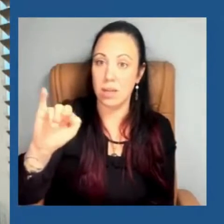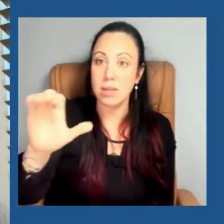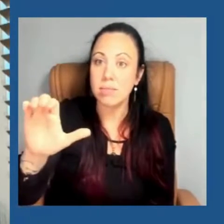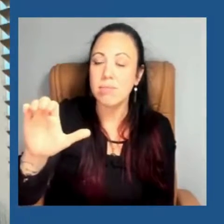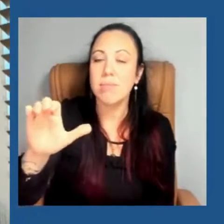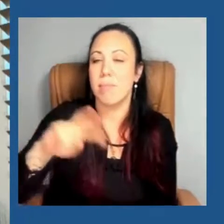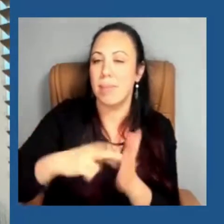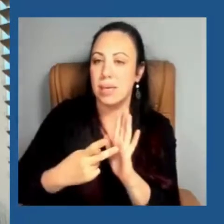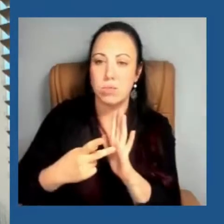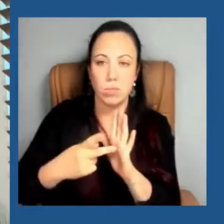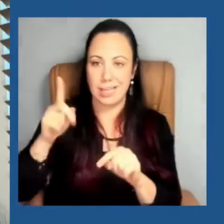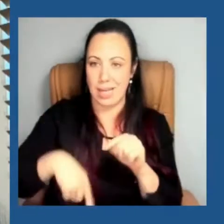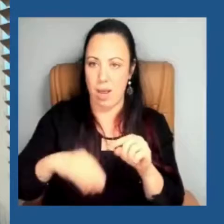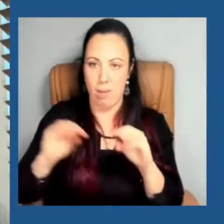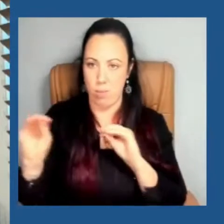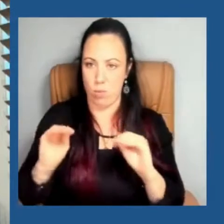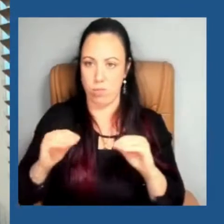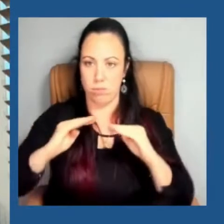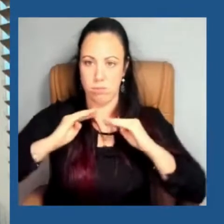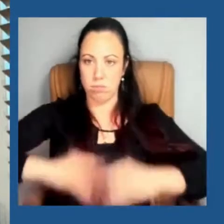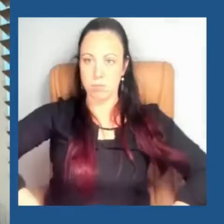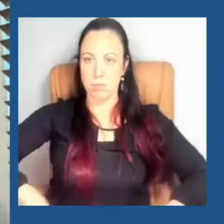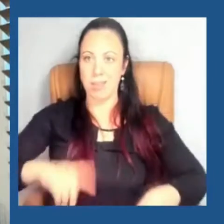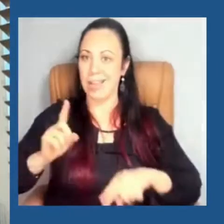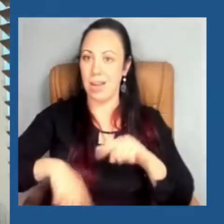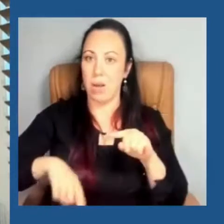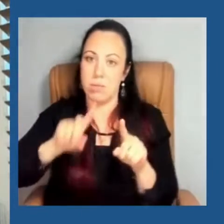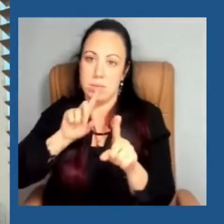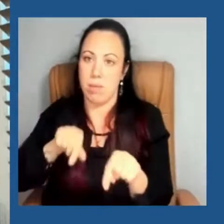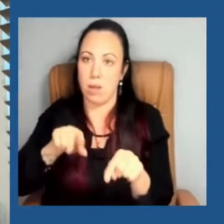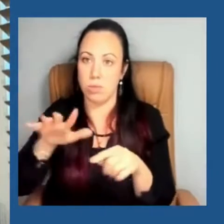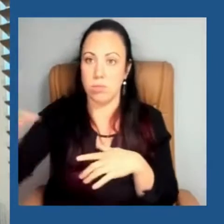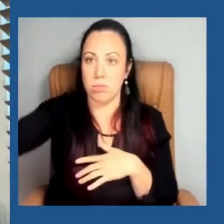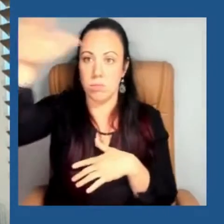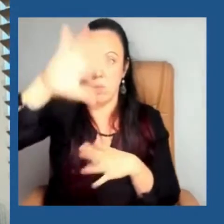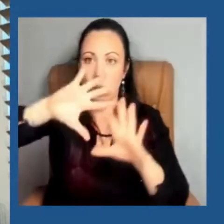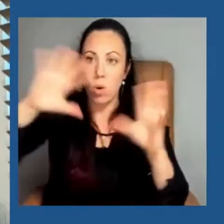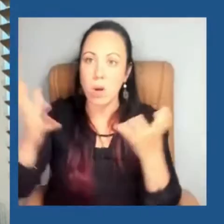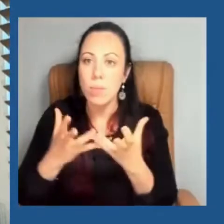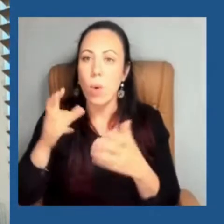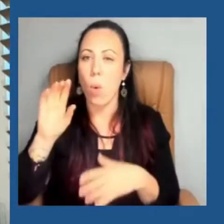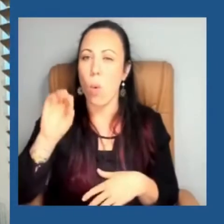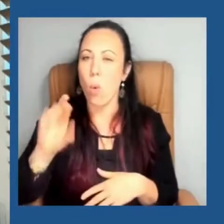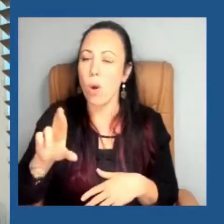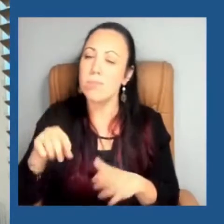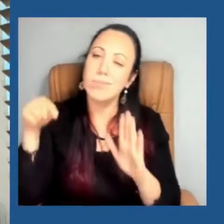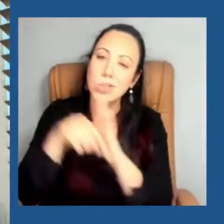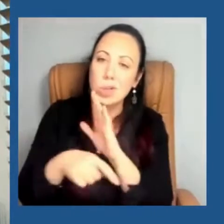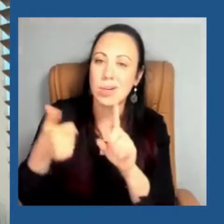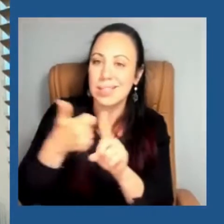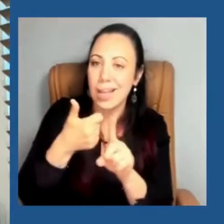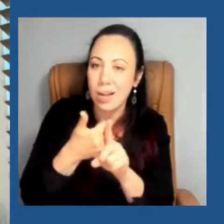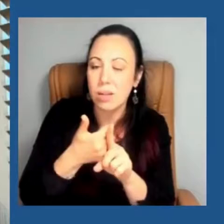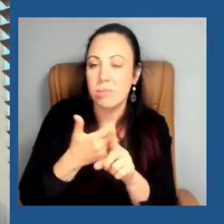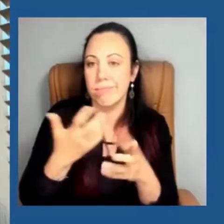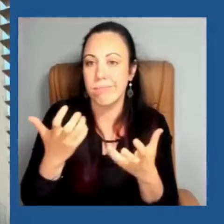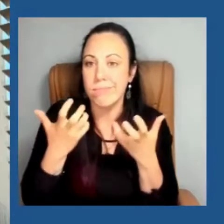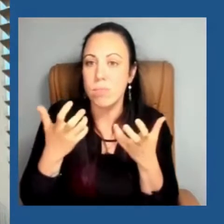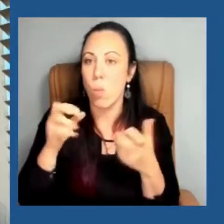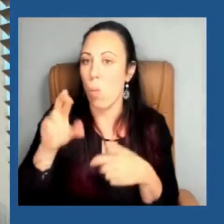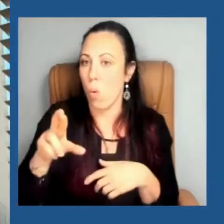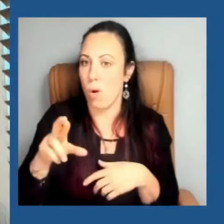unable to move or respond to the outside world, or they are suicidal or malnourished due to their mental